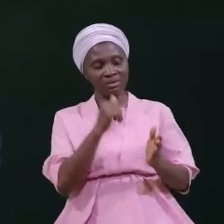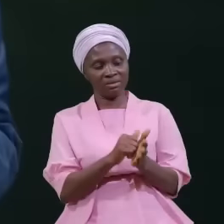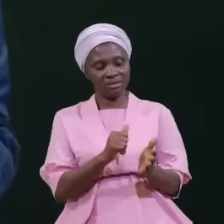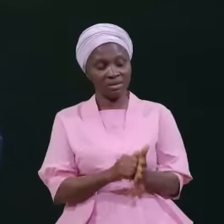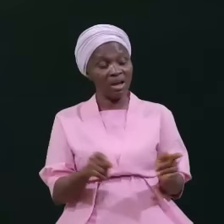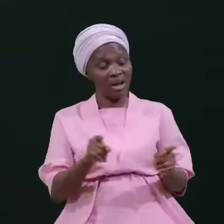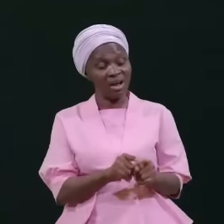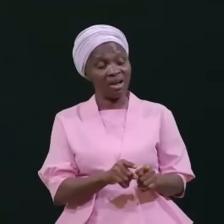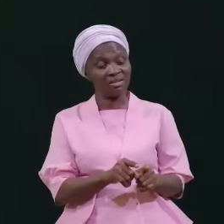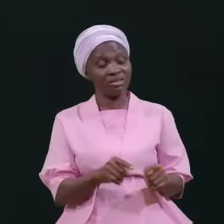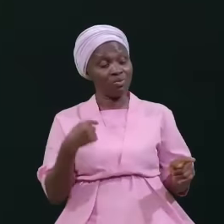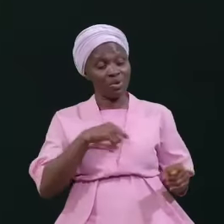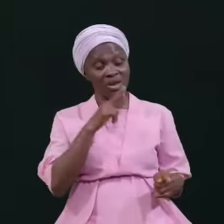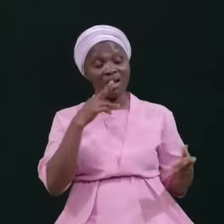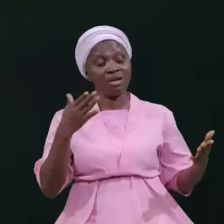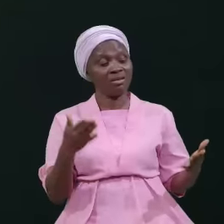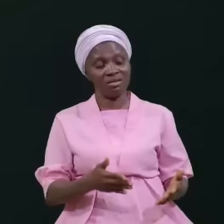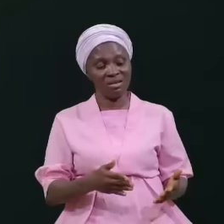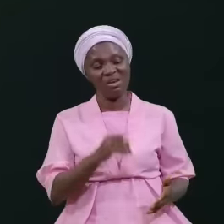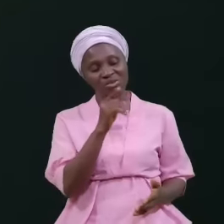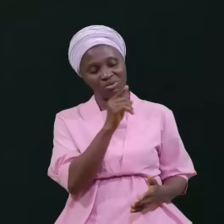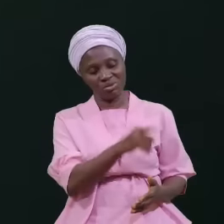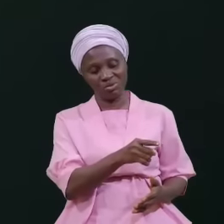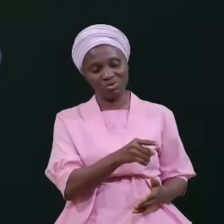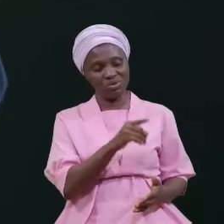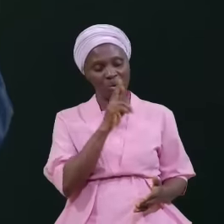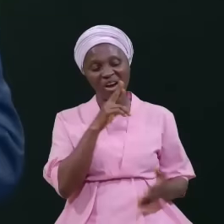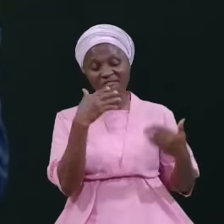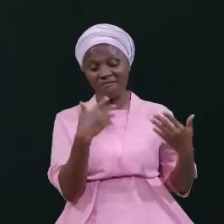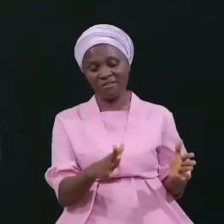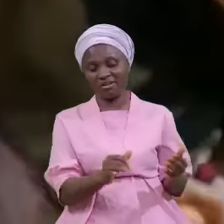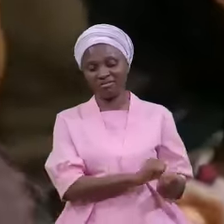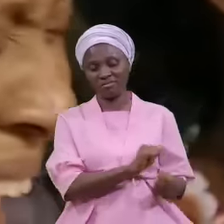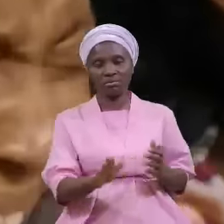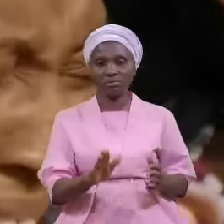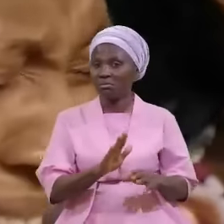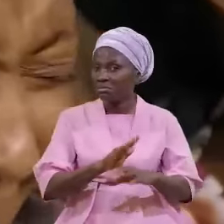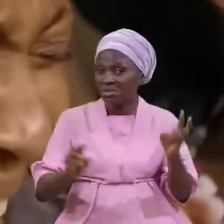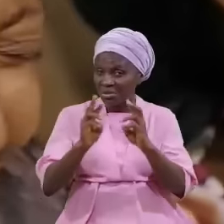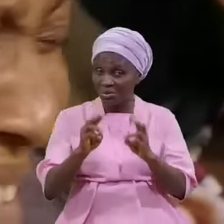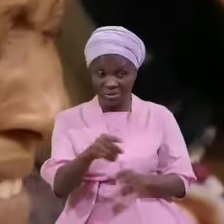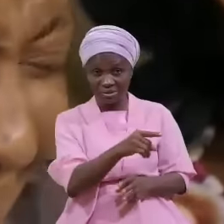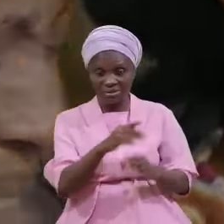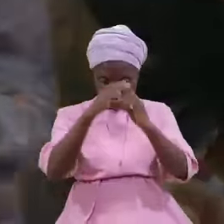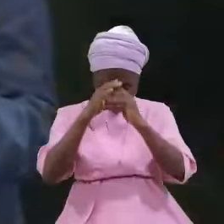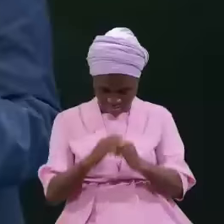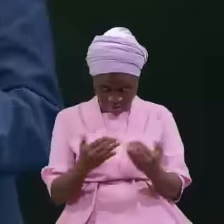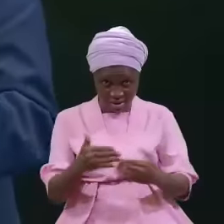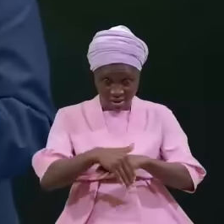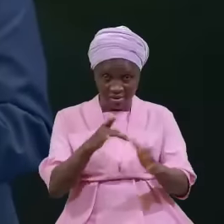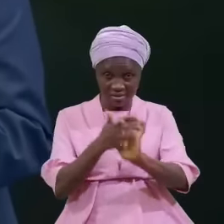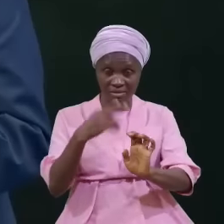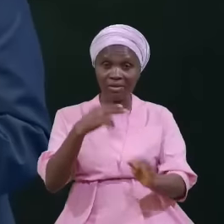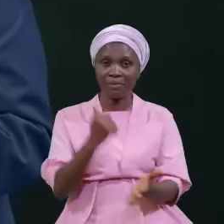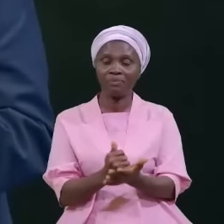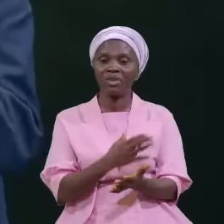are here, you are finished. Don't worry, they will bow tonight. Amen. And those who brag, and they